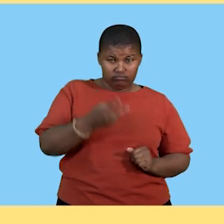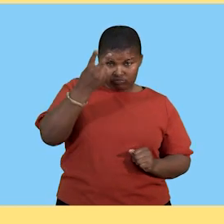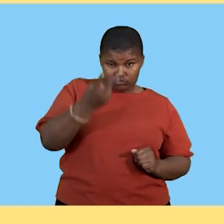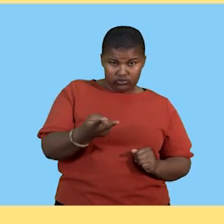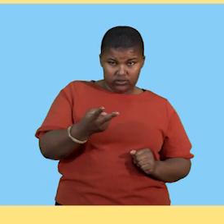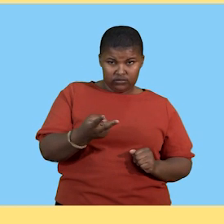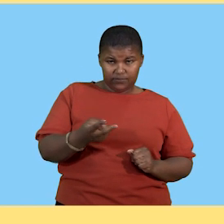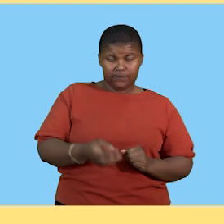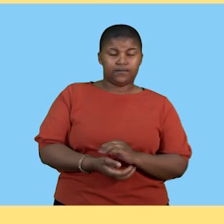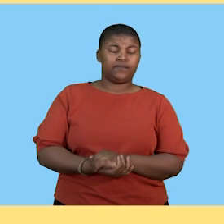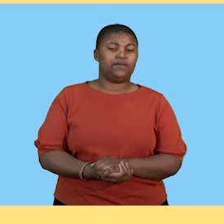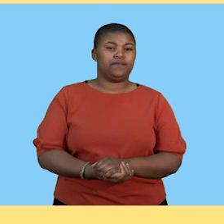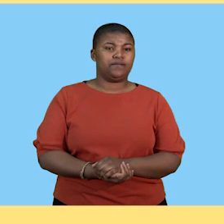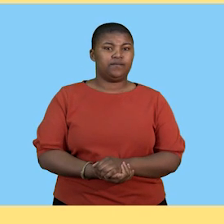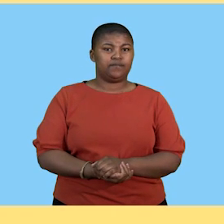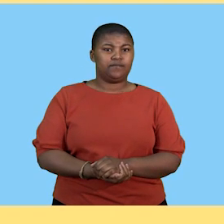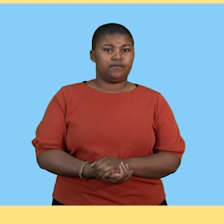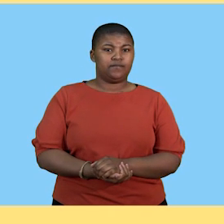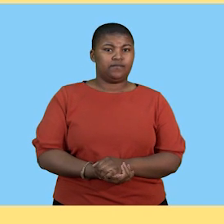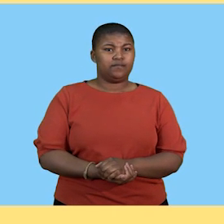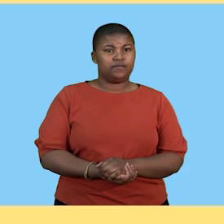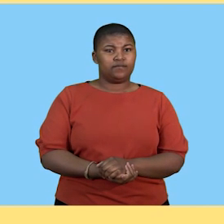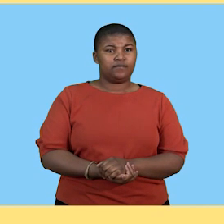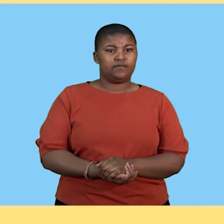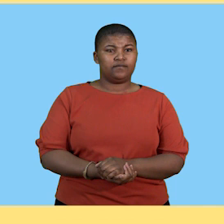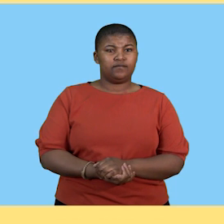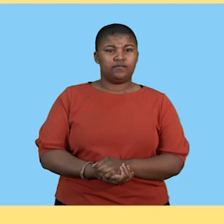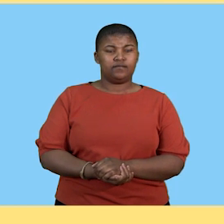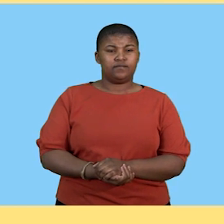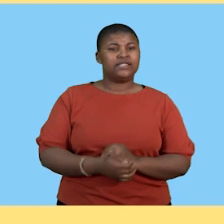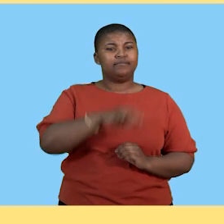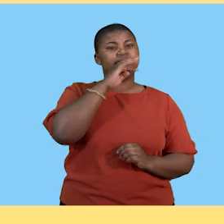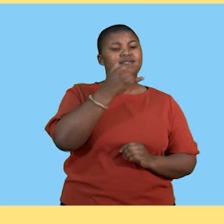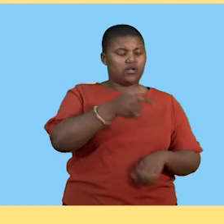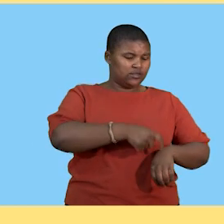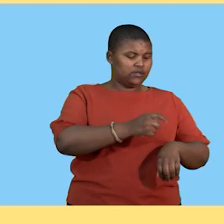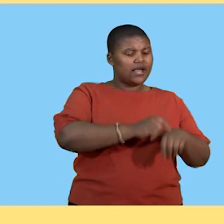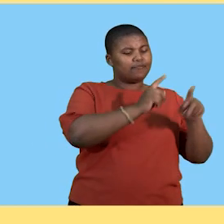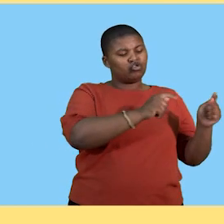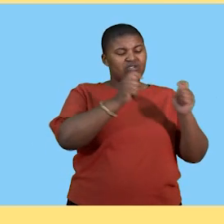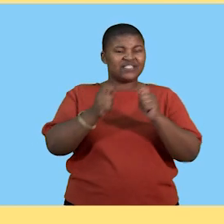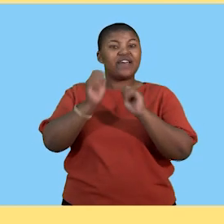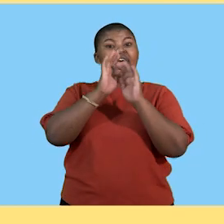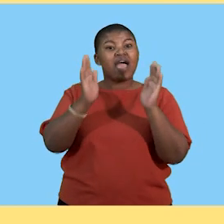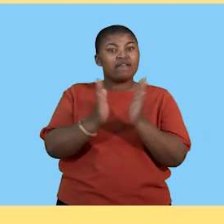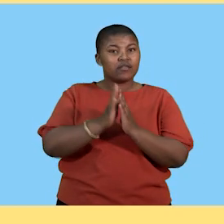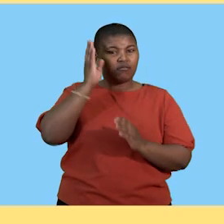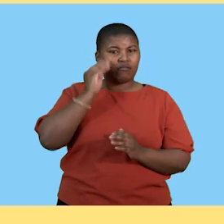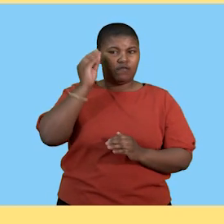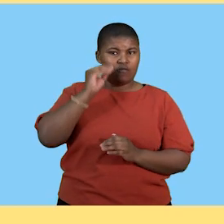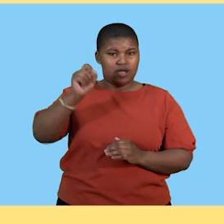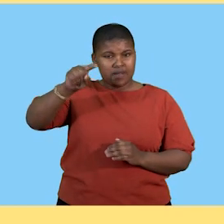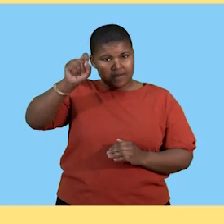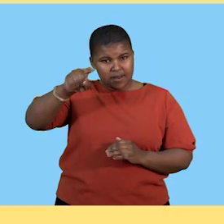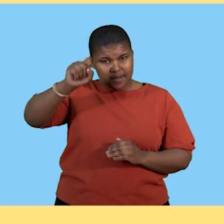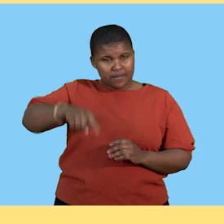to show you on the typed version. And then after that, let's move on now to where we transfer all our